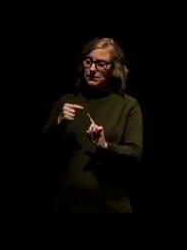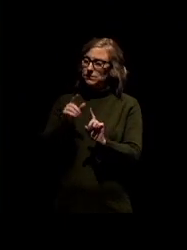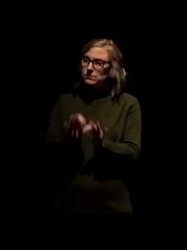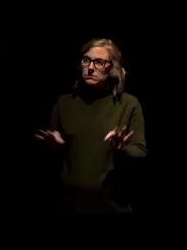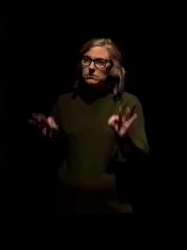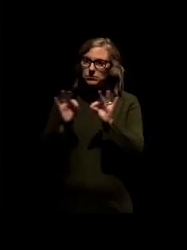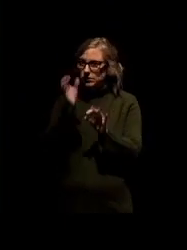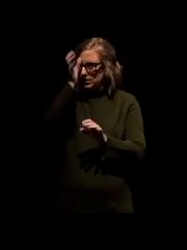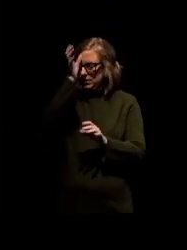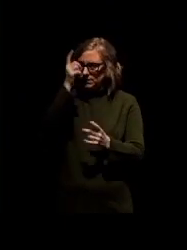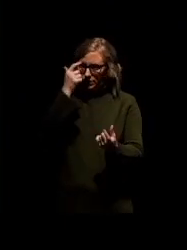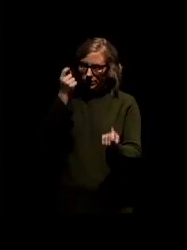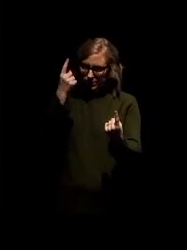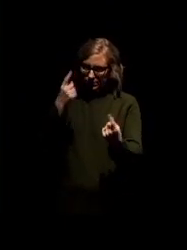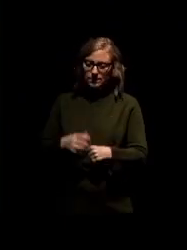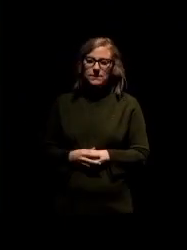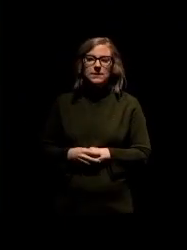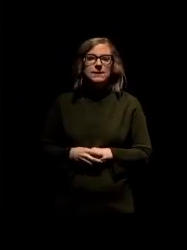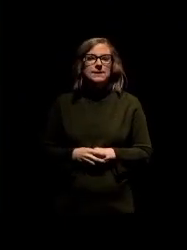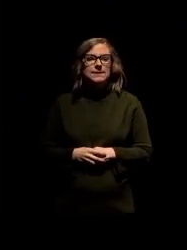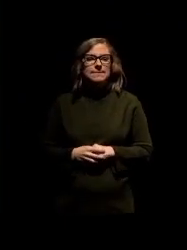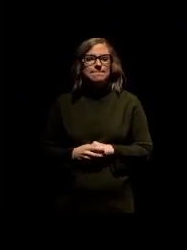to understand.